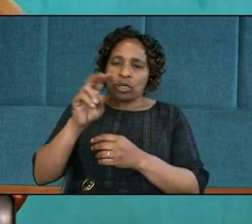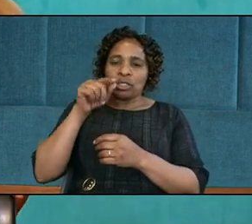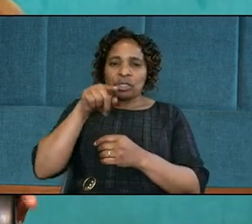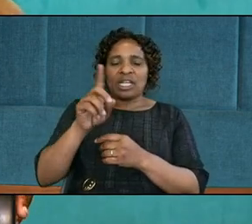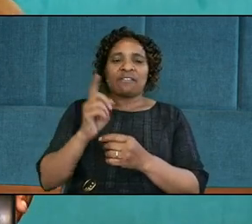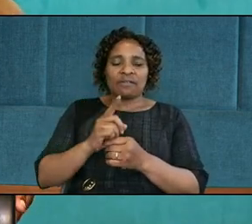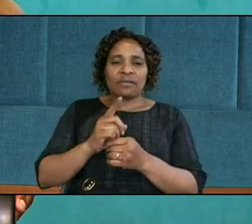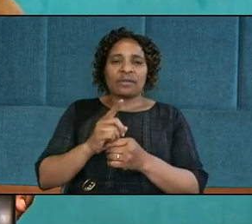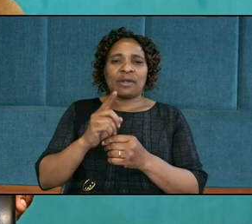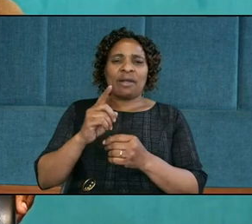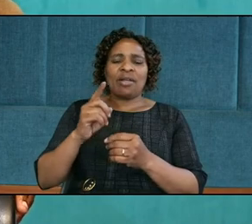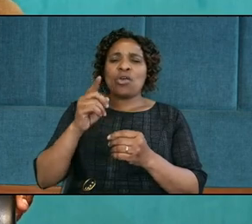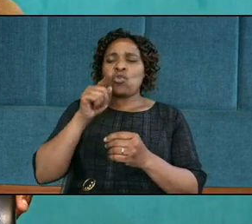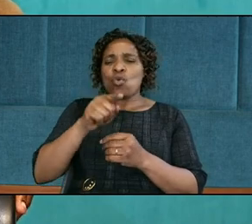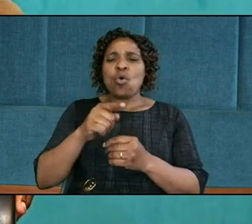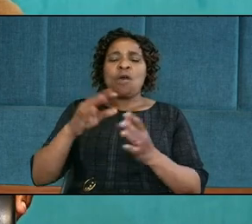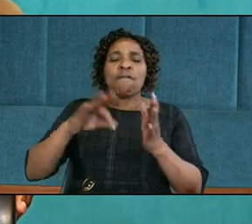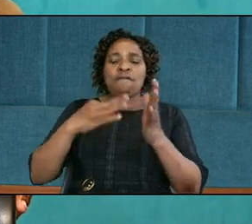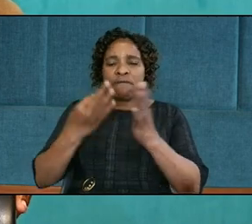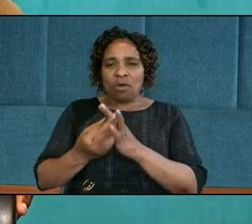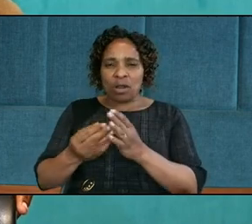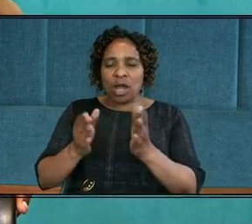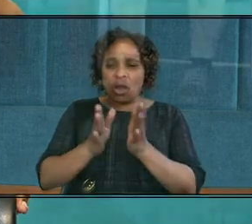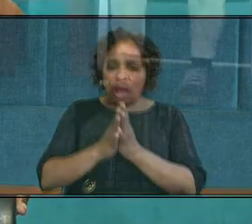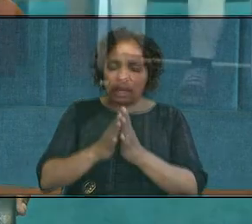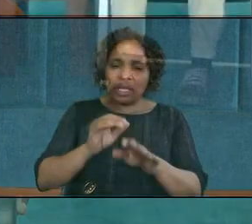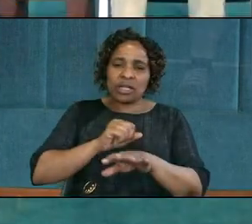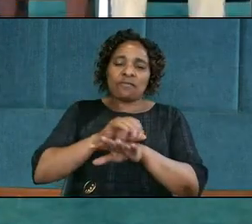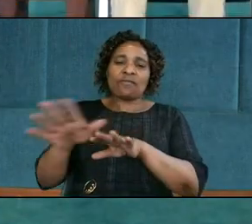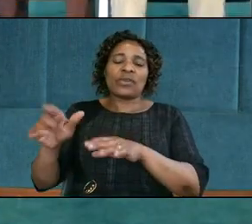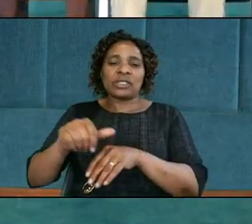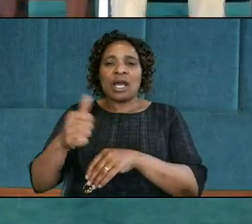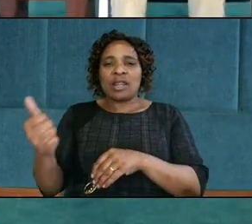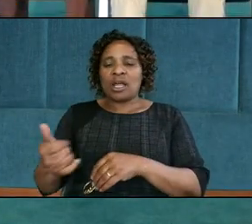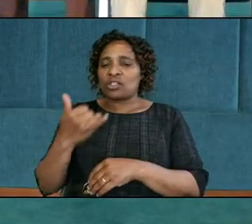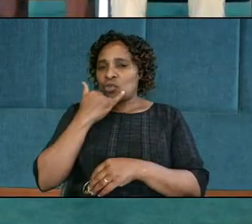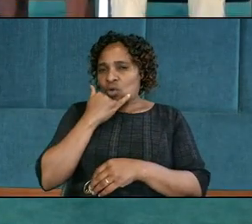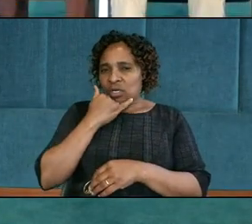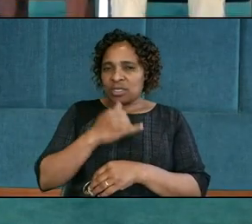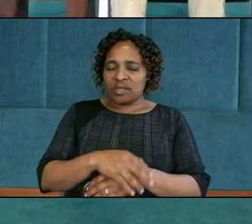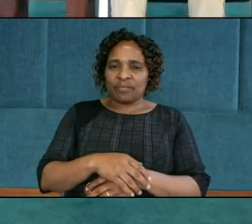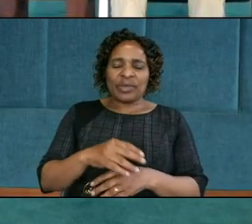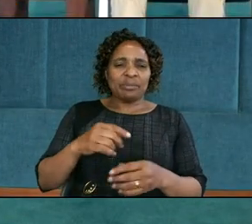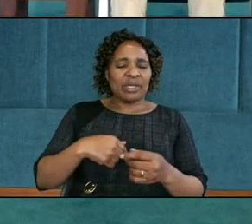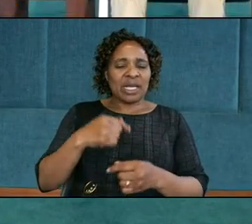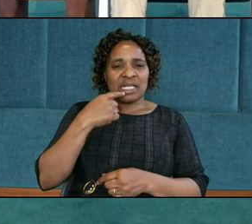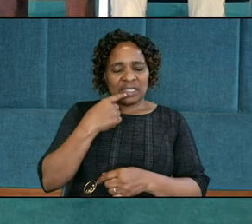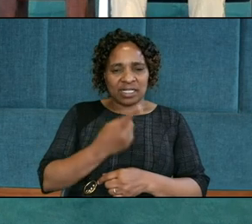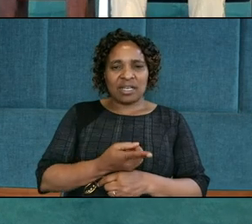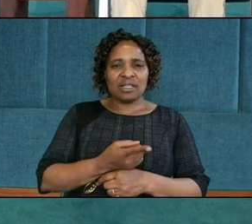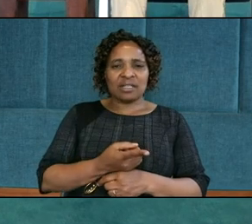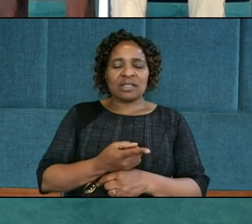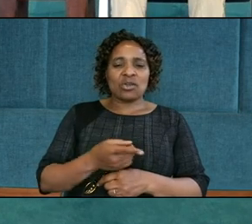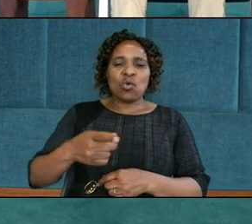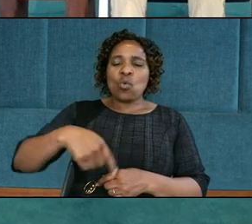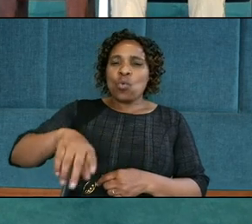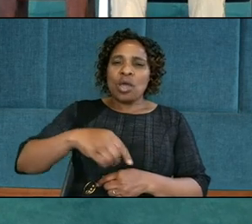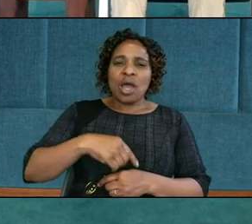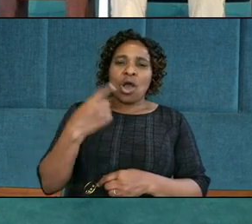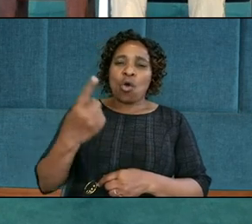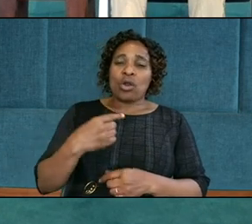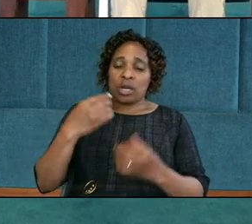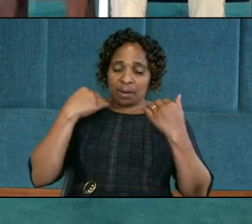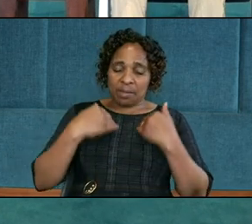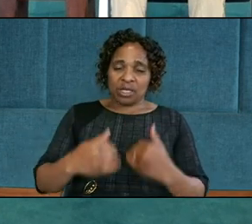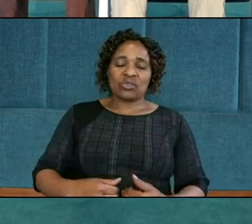lest, you know, we fall or lest we influence others wrongly? As I said, we are only human